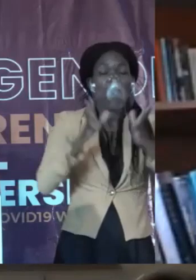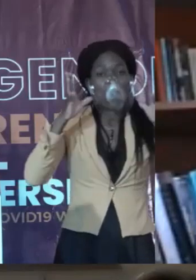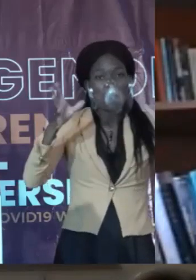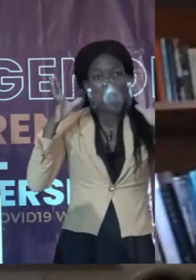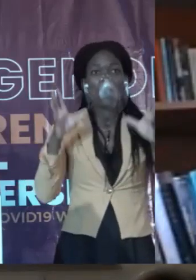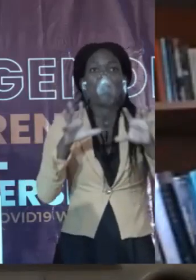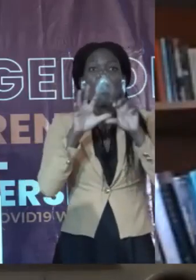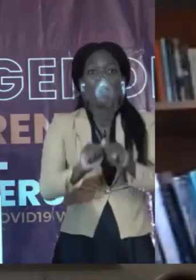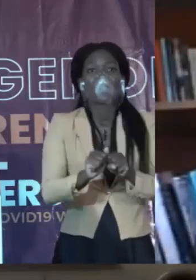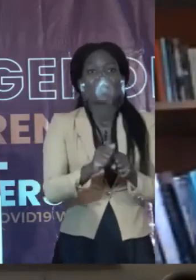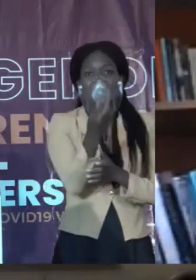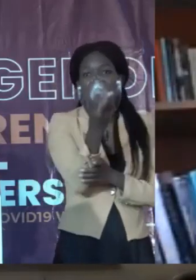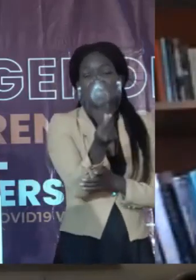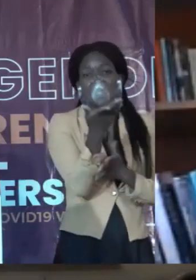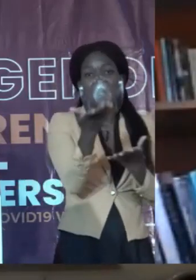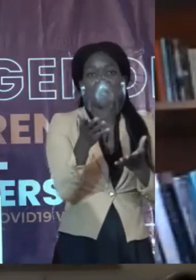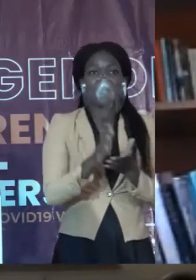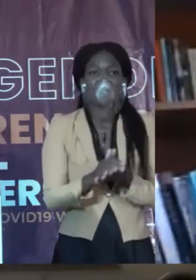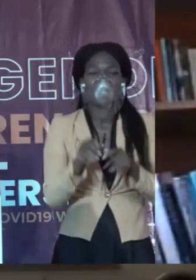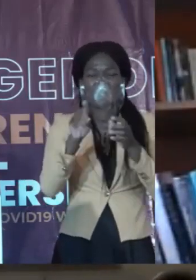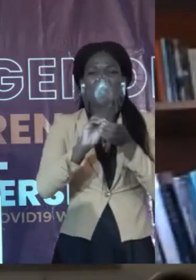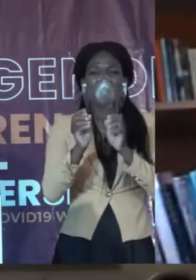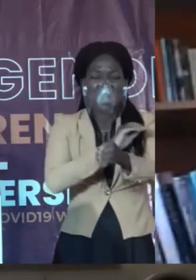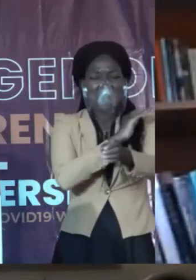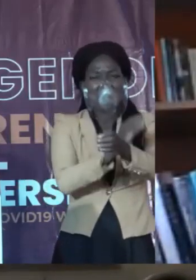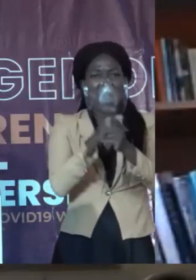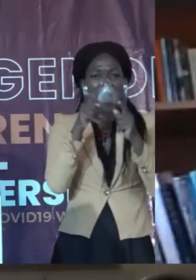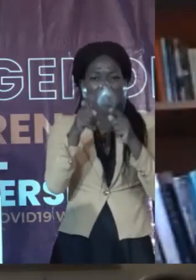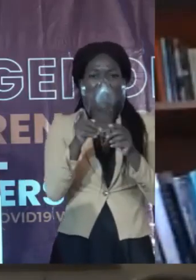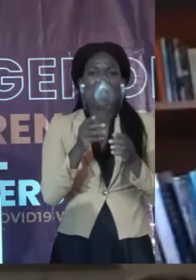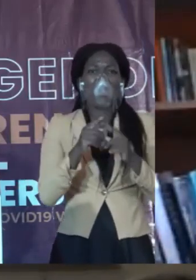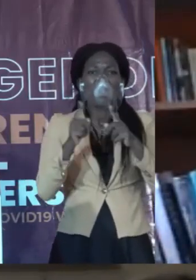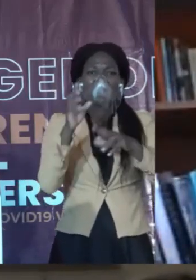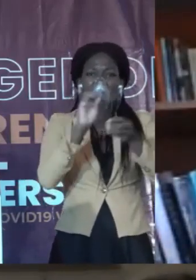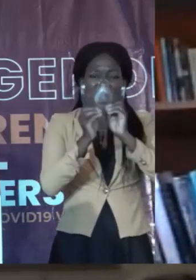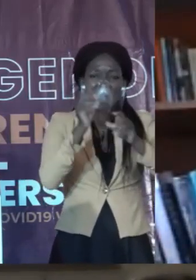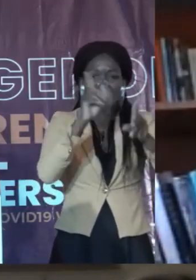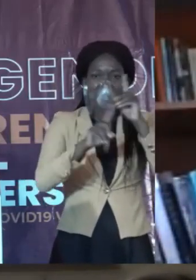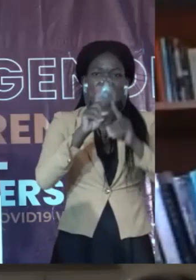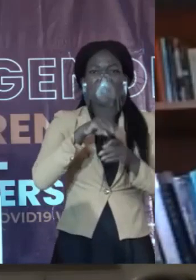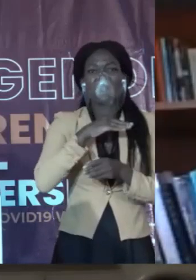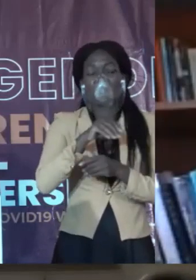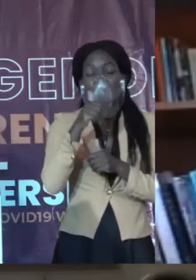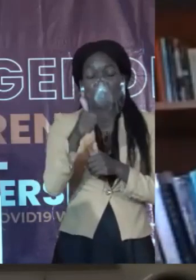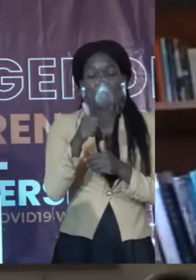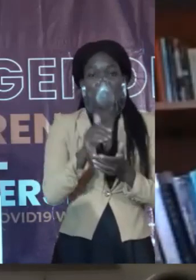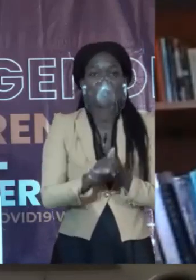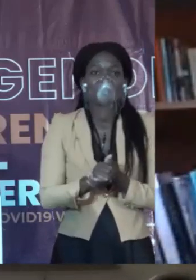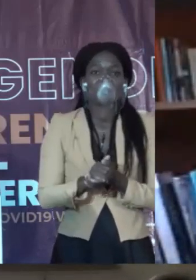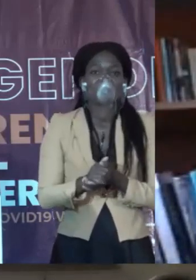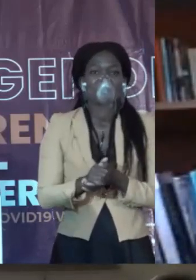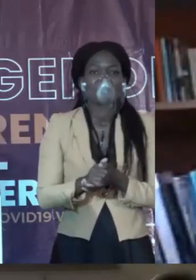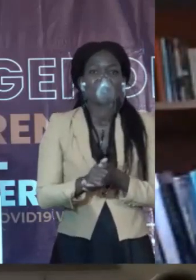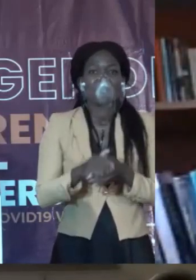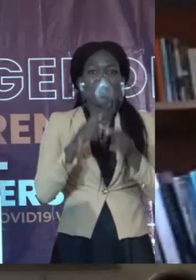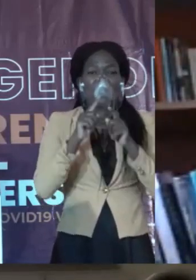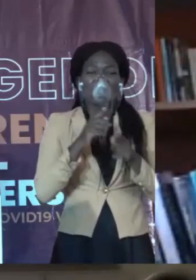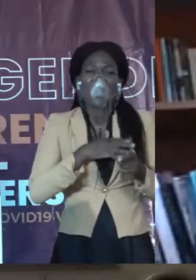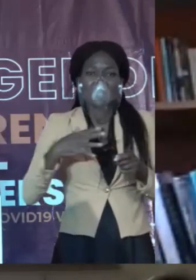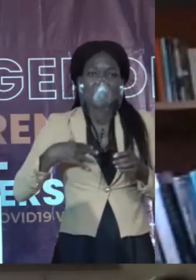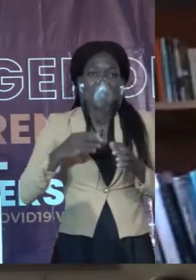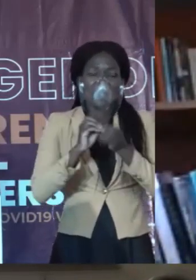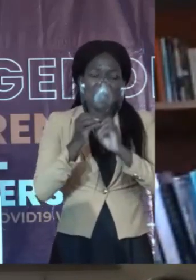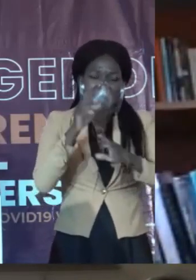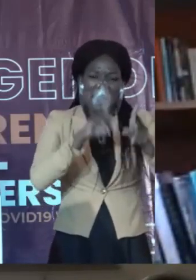that could really empower and release them and enable them to participate not just in marketing, but also to participate as consumers,